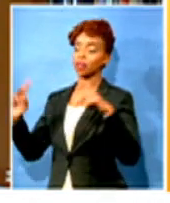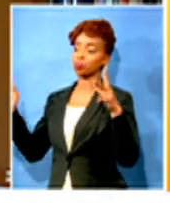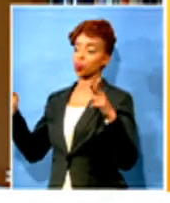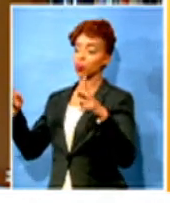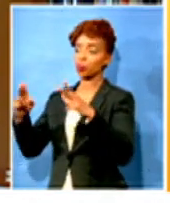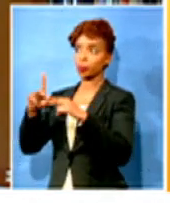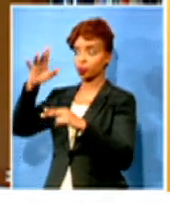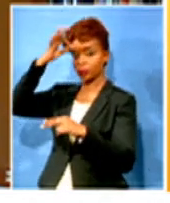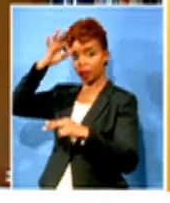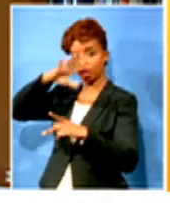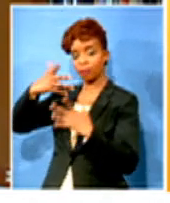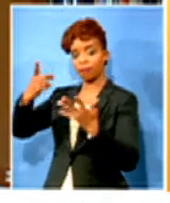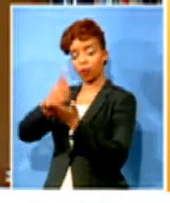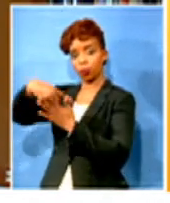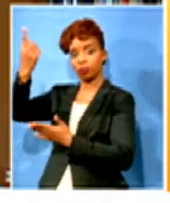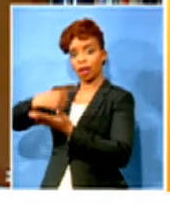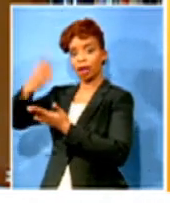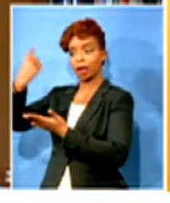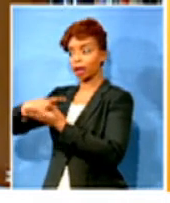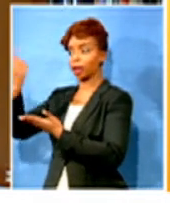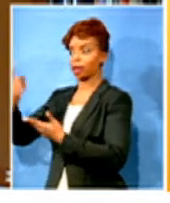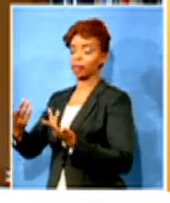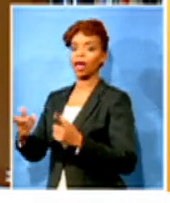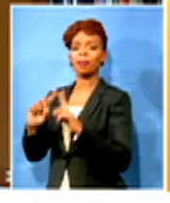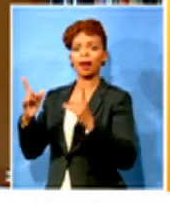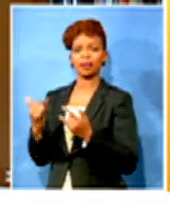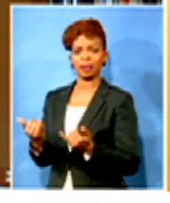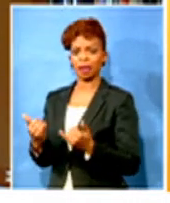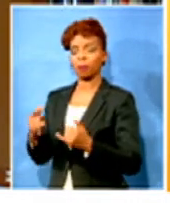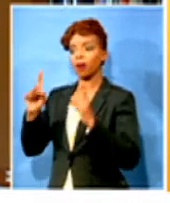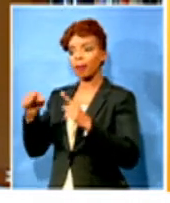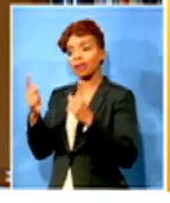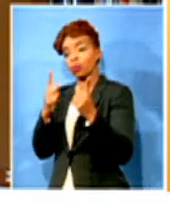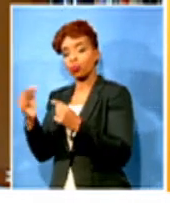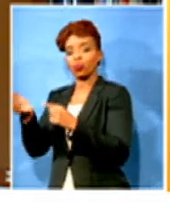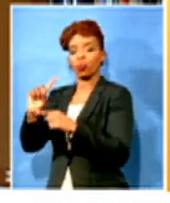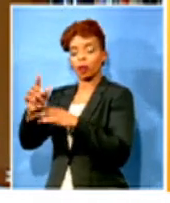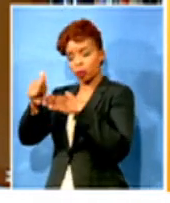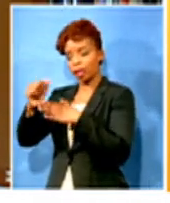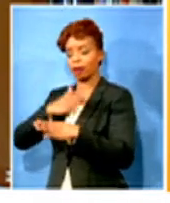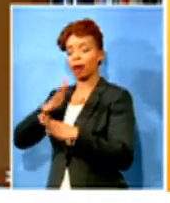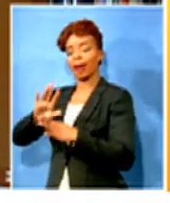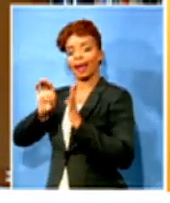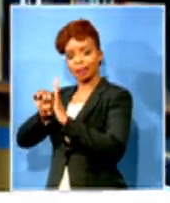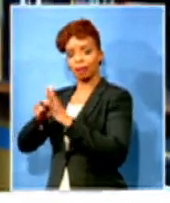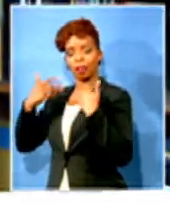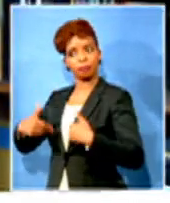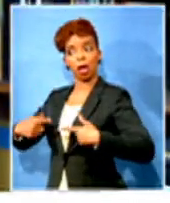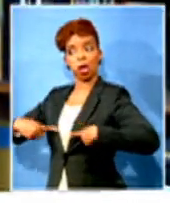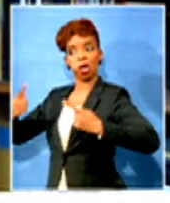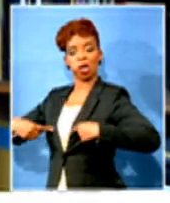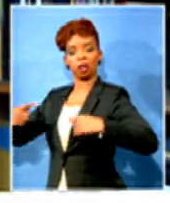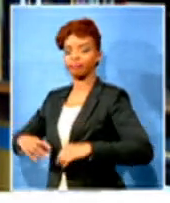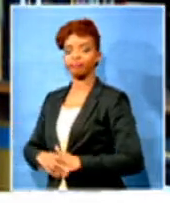what can they practically do at this stage to actually lead by example? Well, it's going to be very difficult, because they've